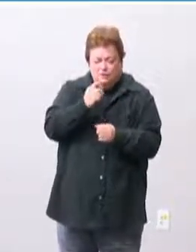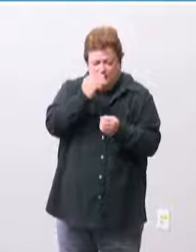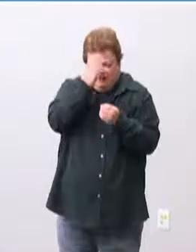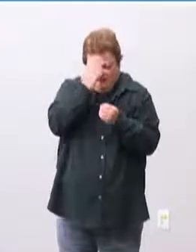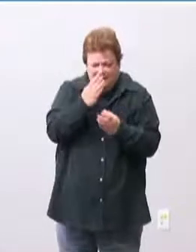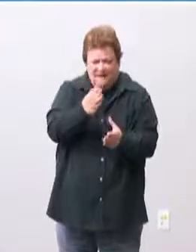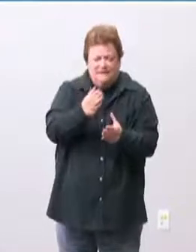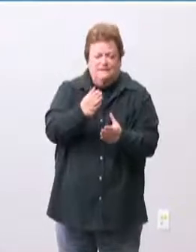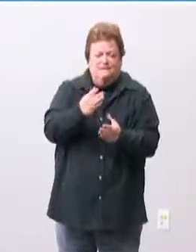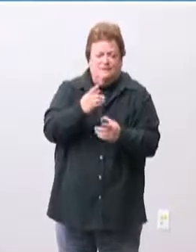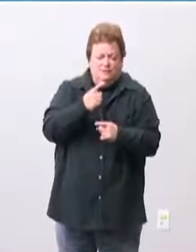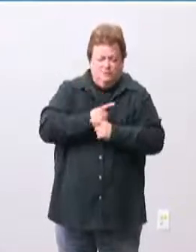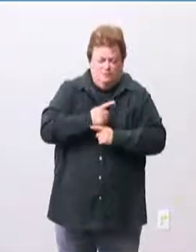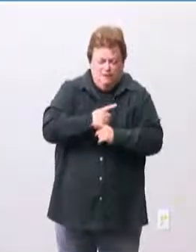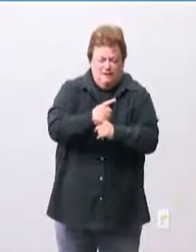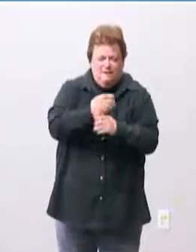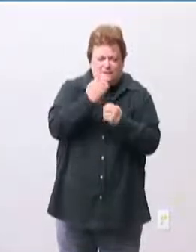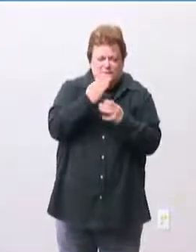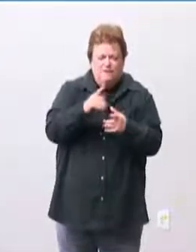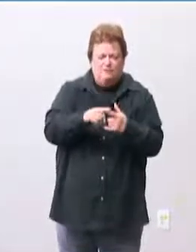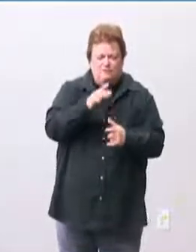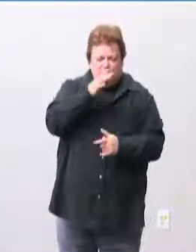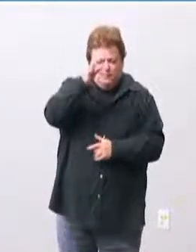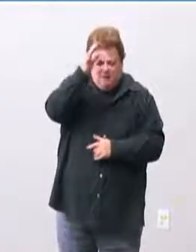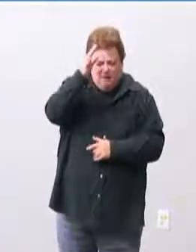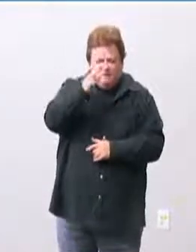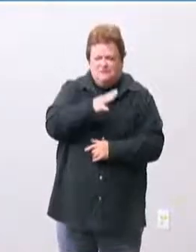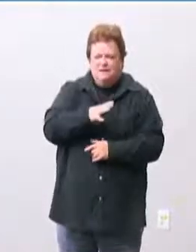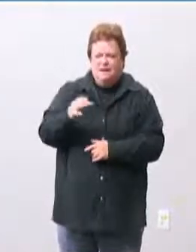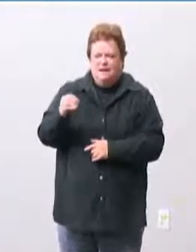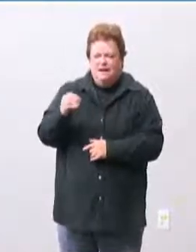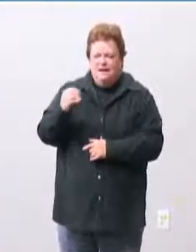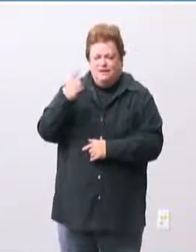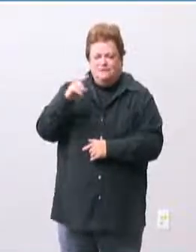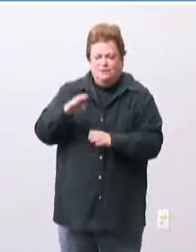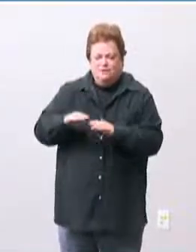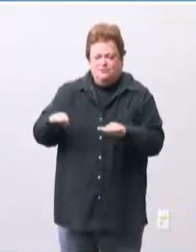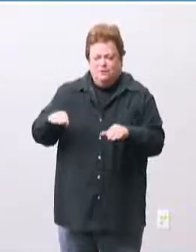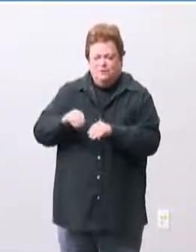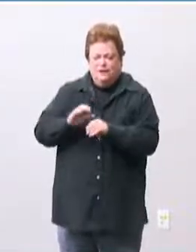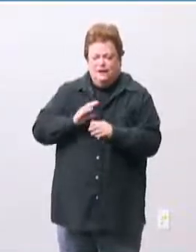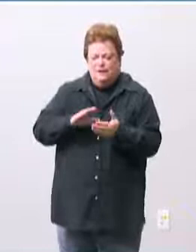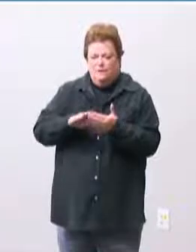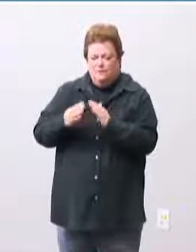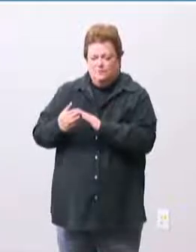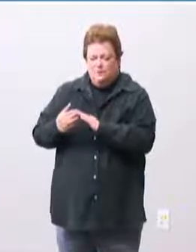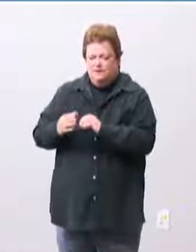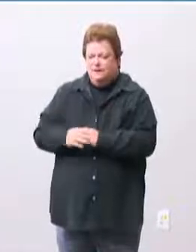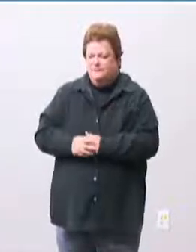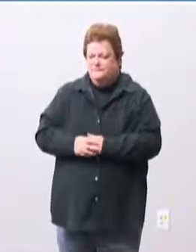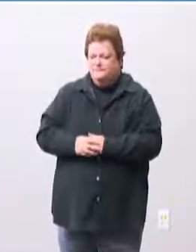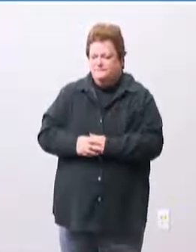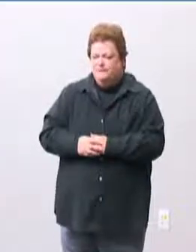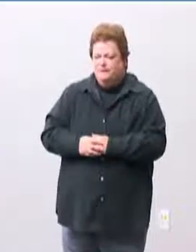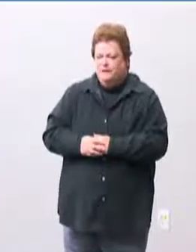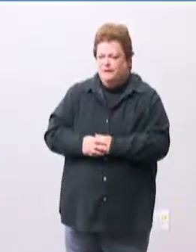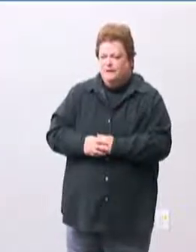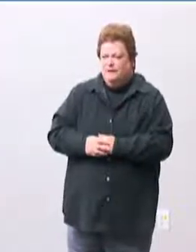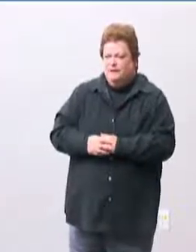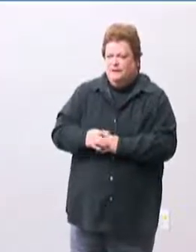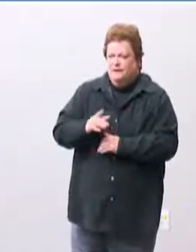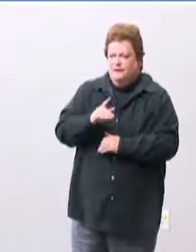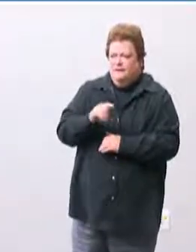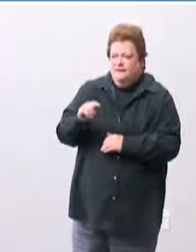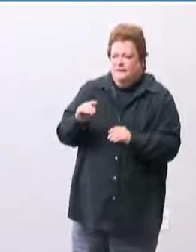and expanding vaccination opportunities for children in our community, as you heard Dr. White mention. The clear information